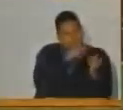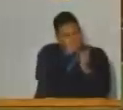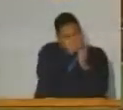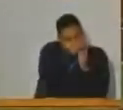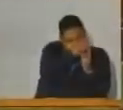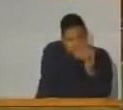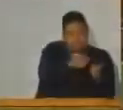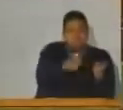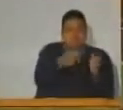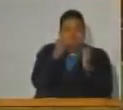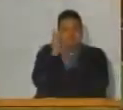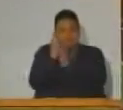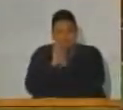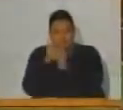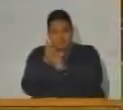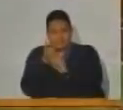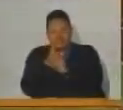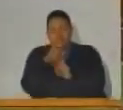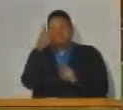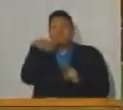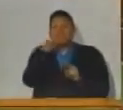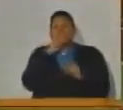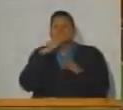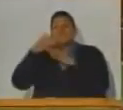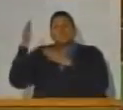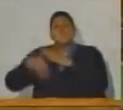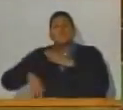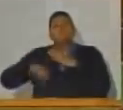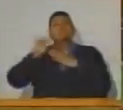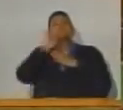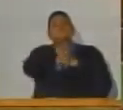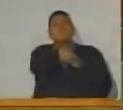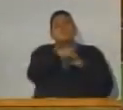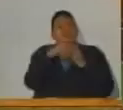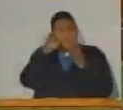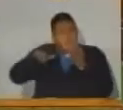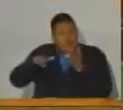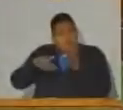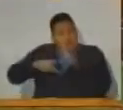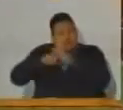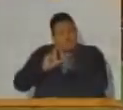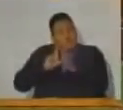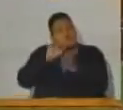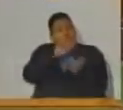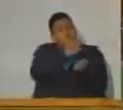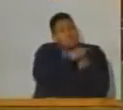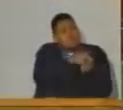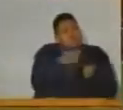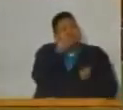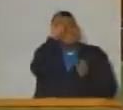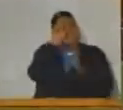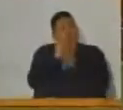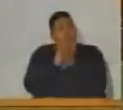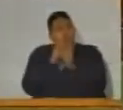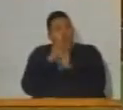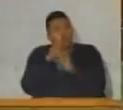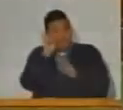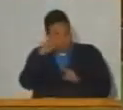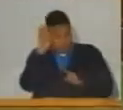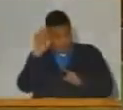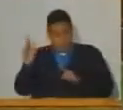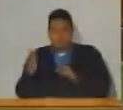the parliamentary review of the Sexual Offences Act are important initiatives that will pursue